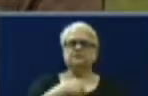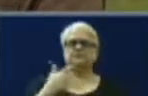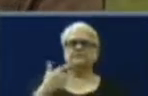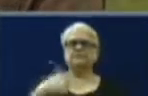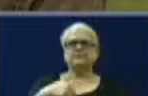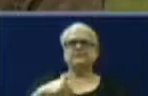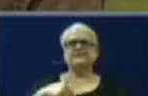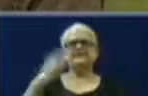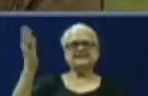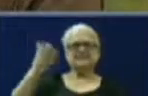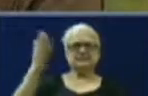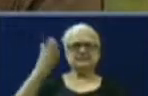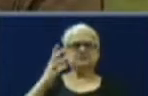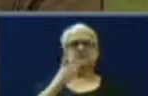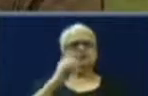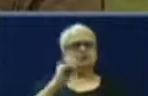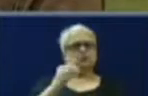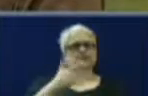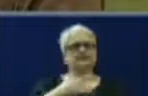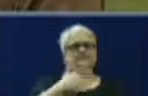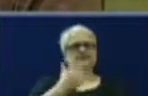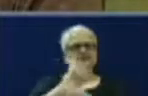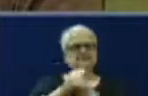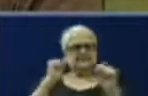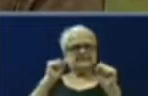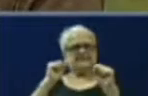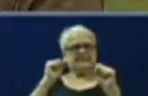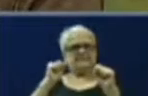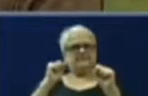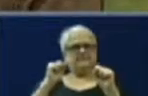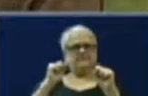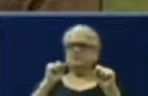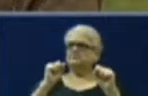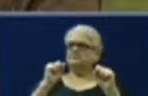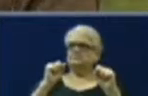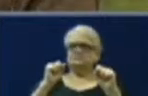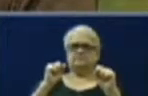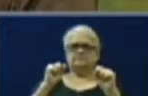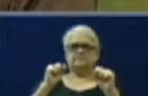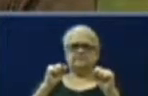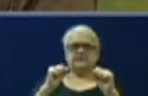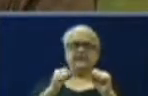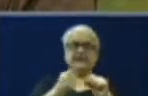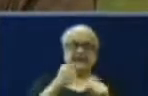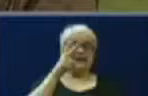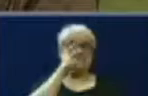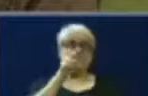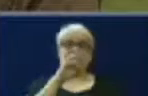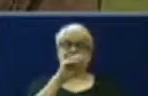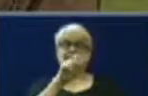this speech, "Do I Feel Safe? Am I Getting It From Both Sides at Minor Daniels Academy?"